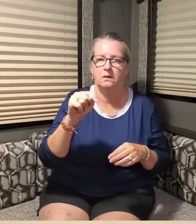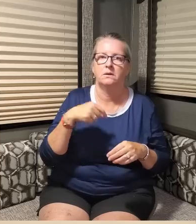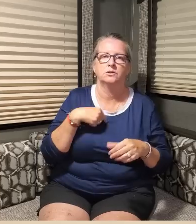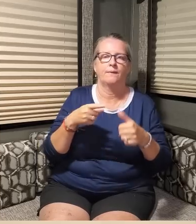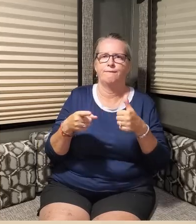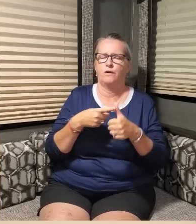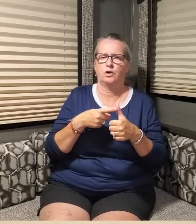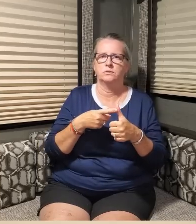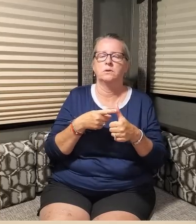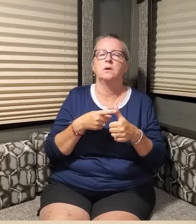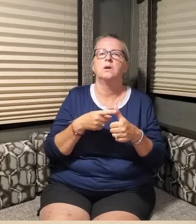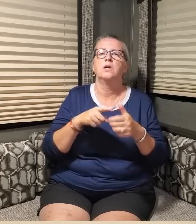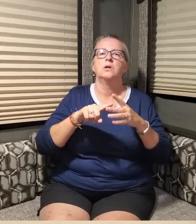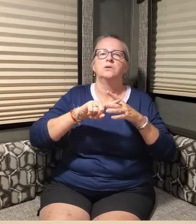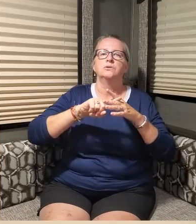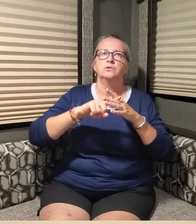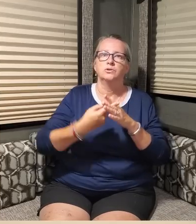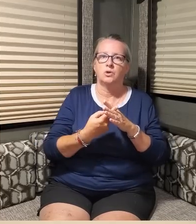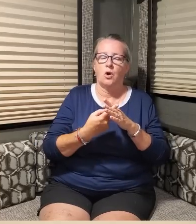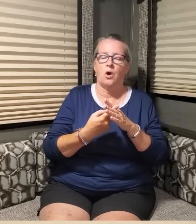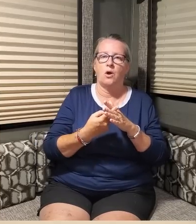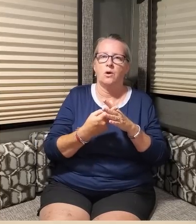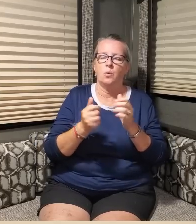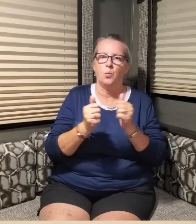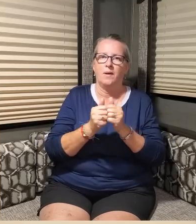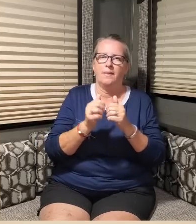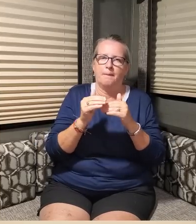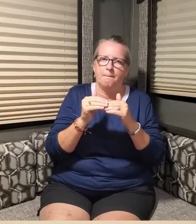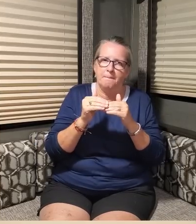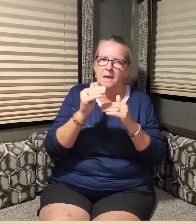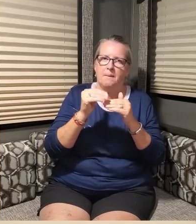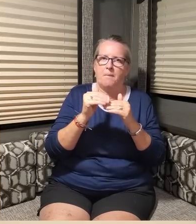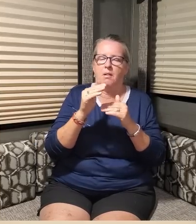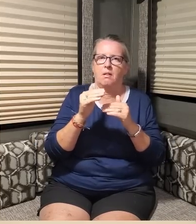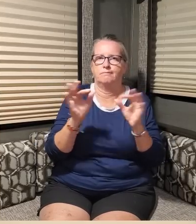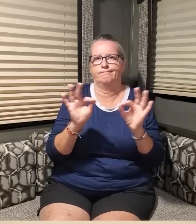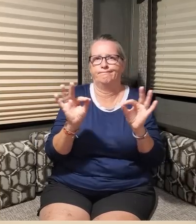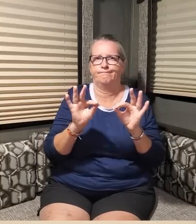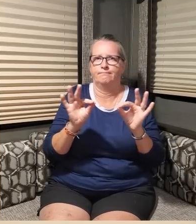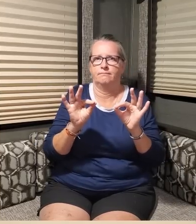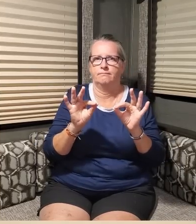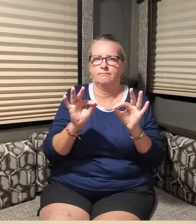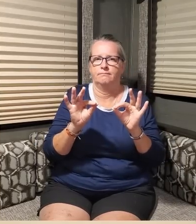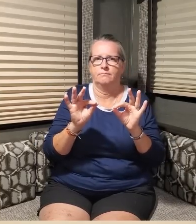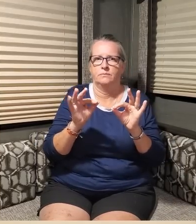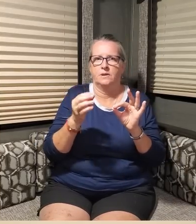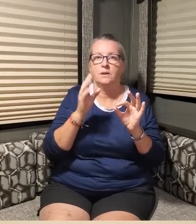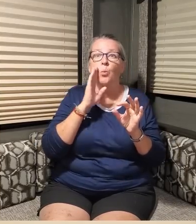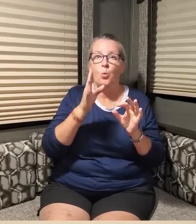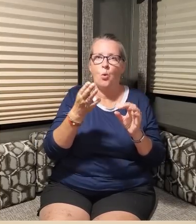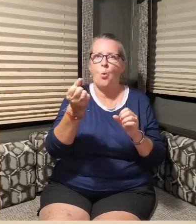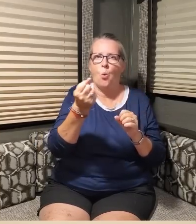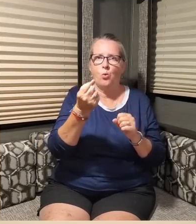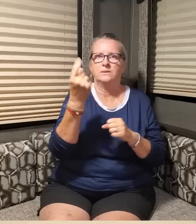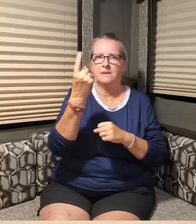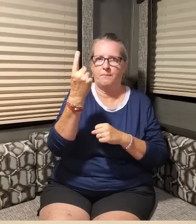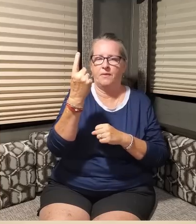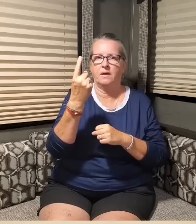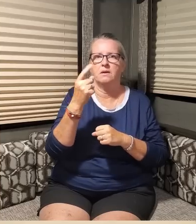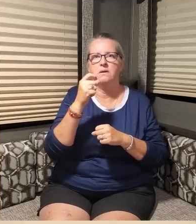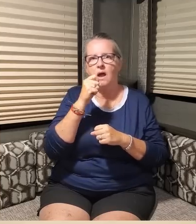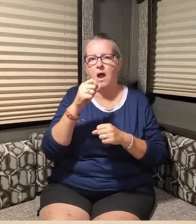have it. So, first thing is you always want to do the minimal to hang something